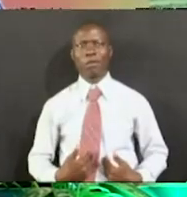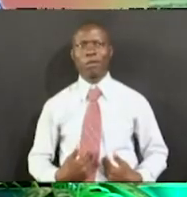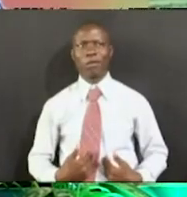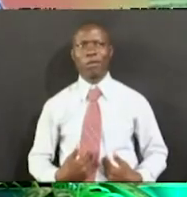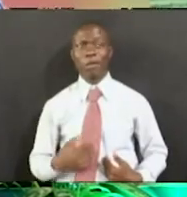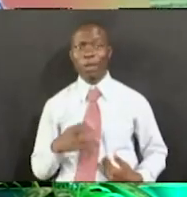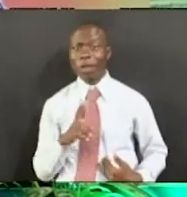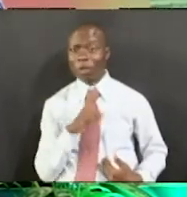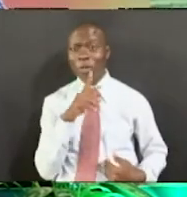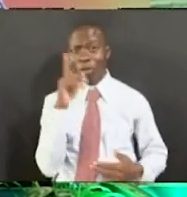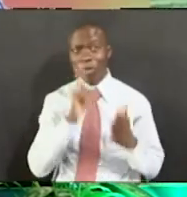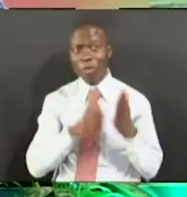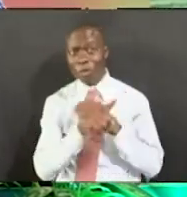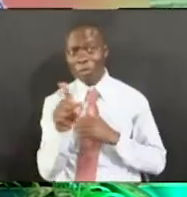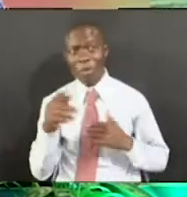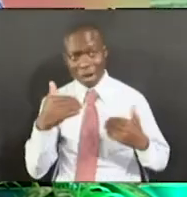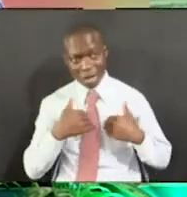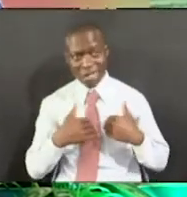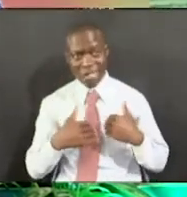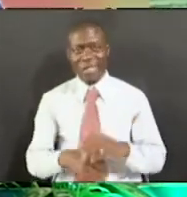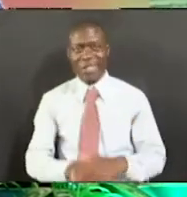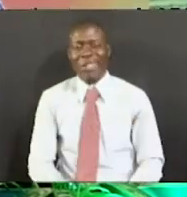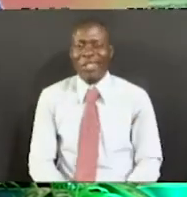Use what you have.